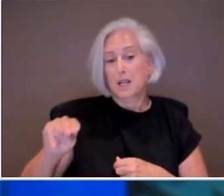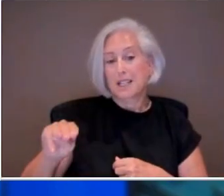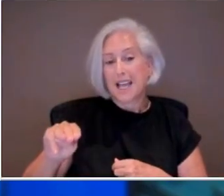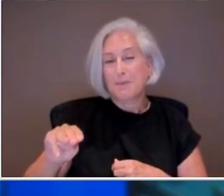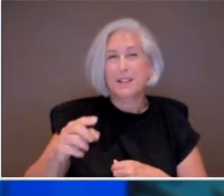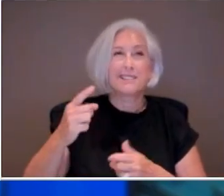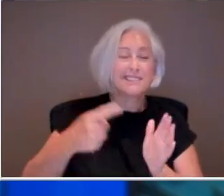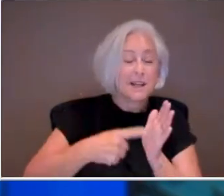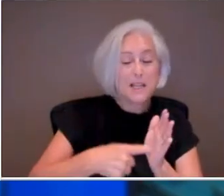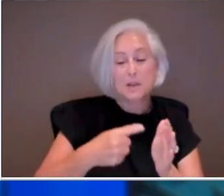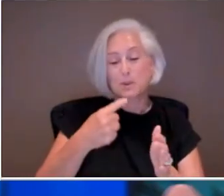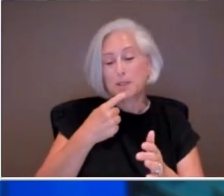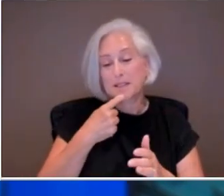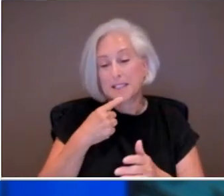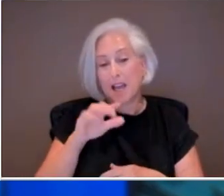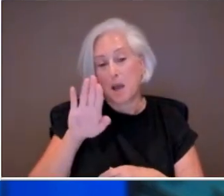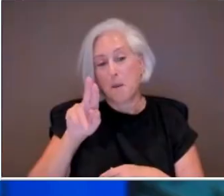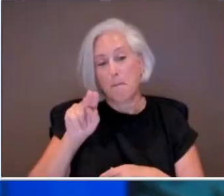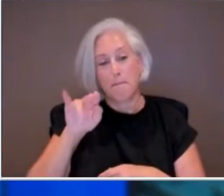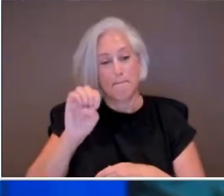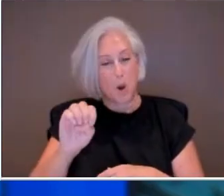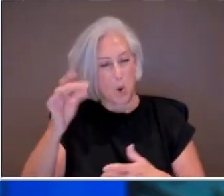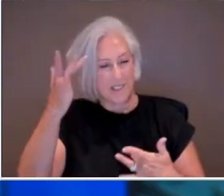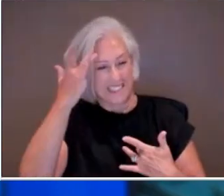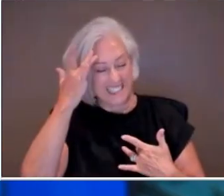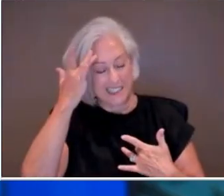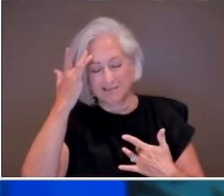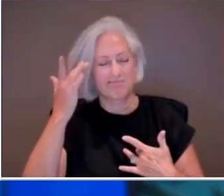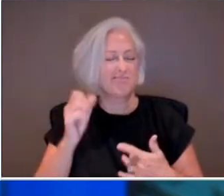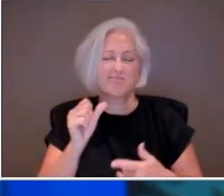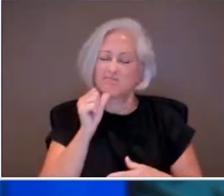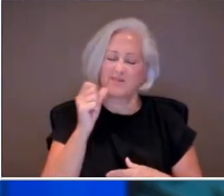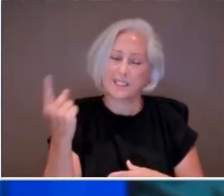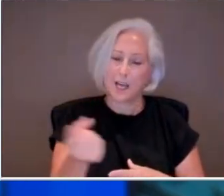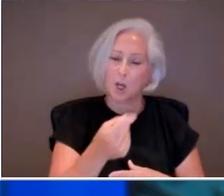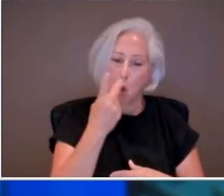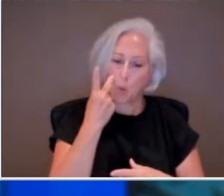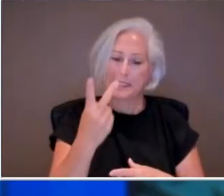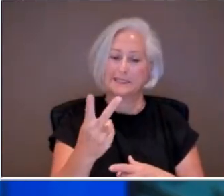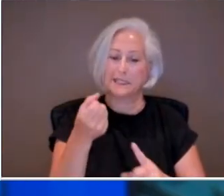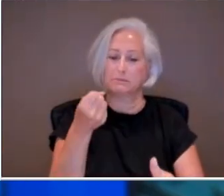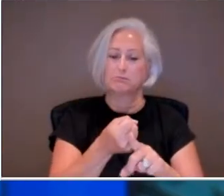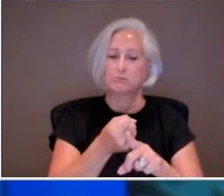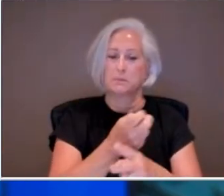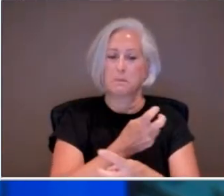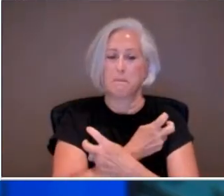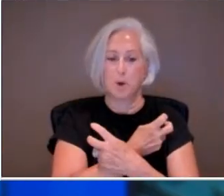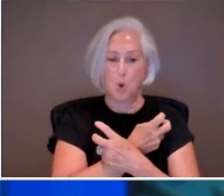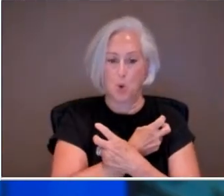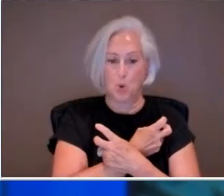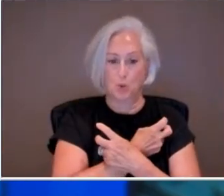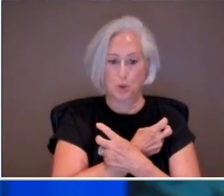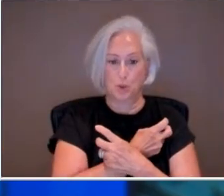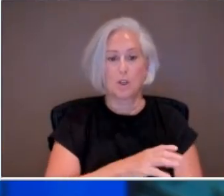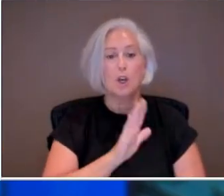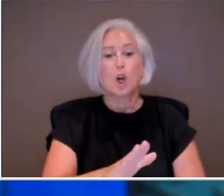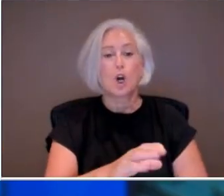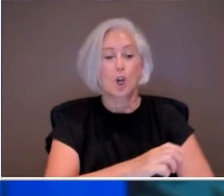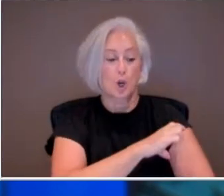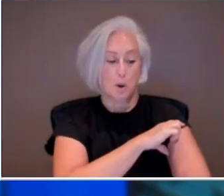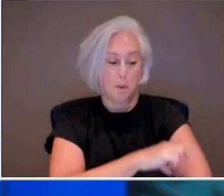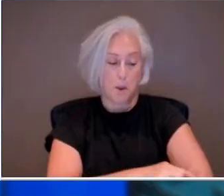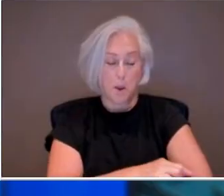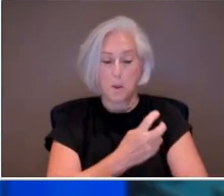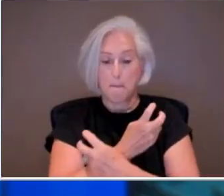bones, some other features. But her symptoms, I think it's more, I think the bone pain is different from the joint pain. That these patients